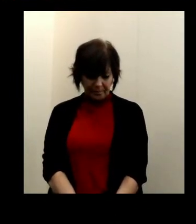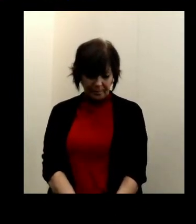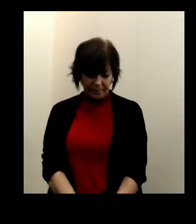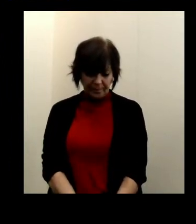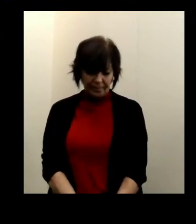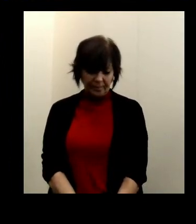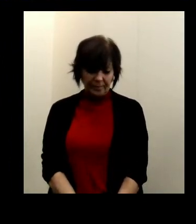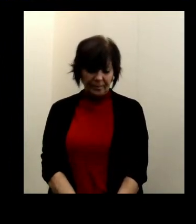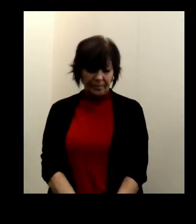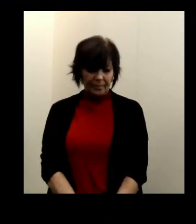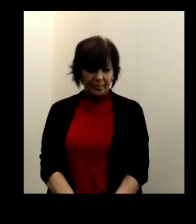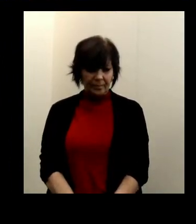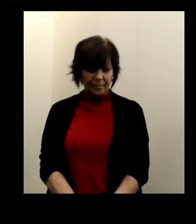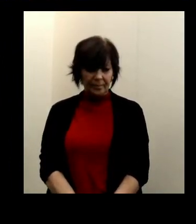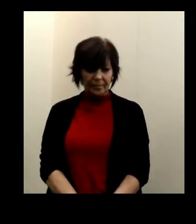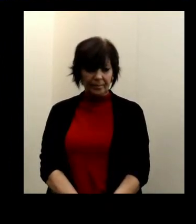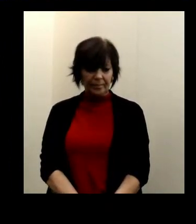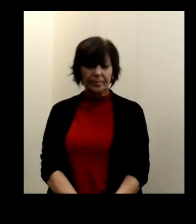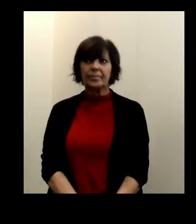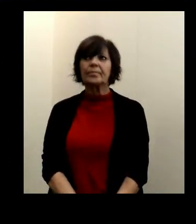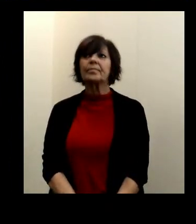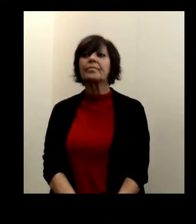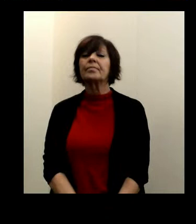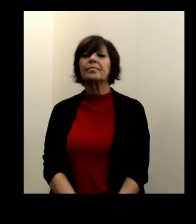Thank you.